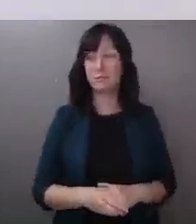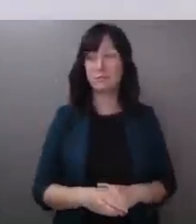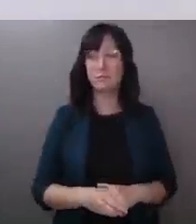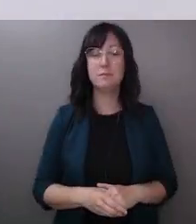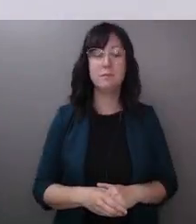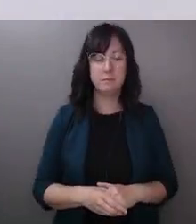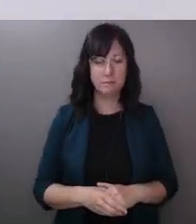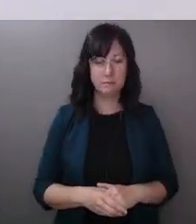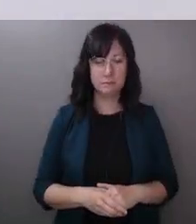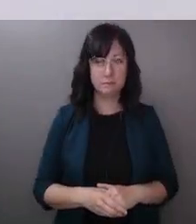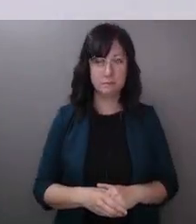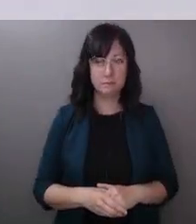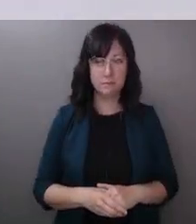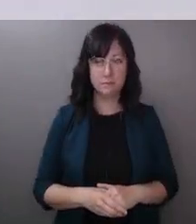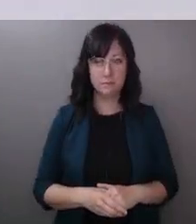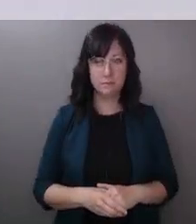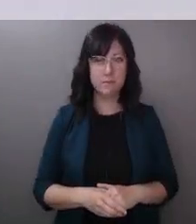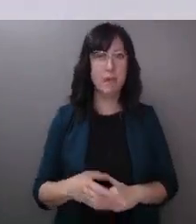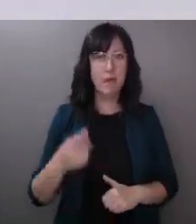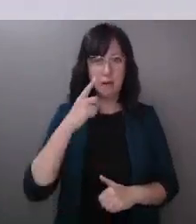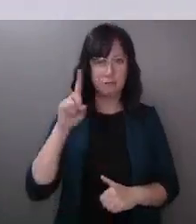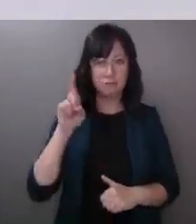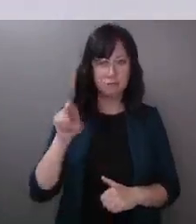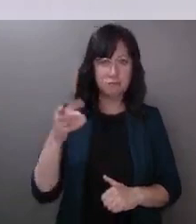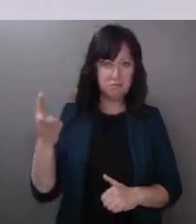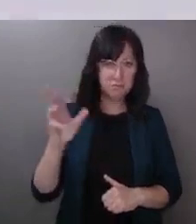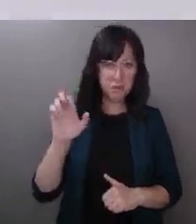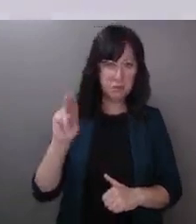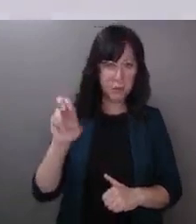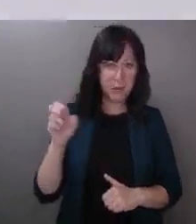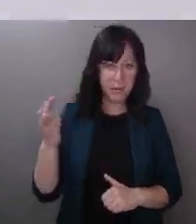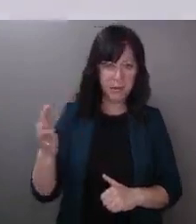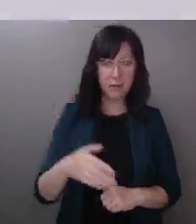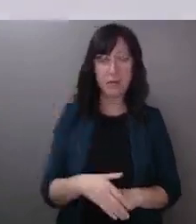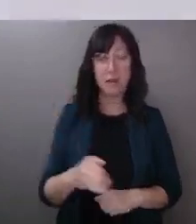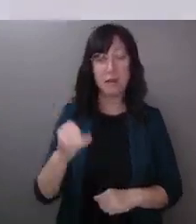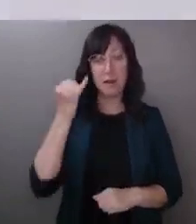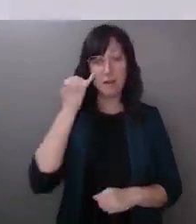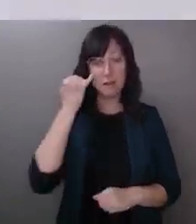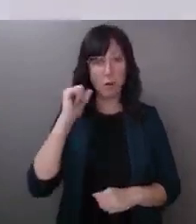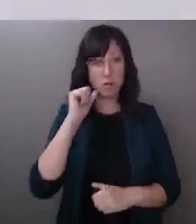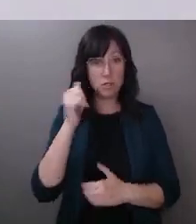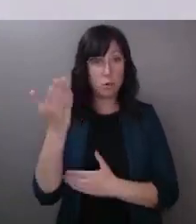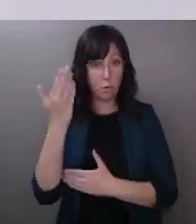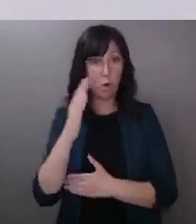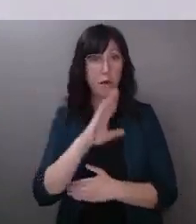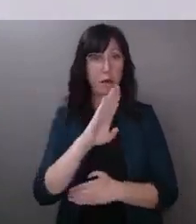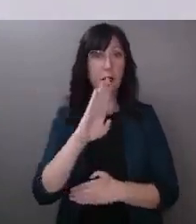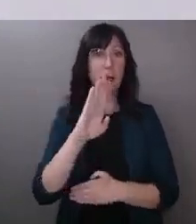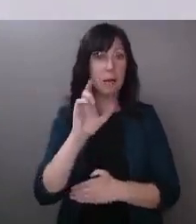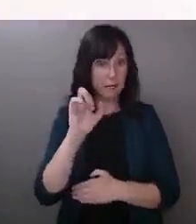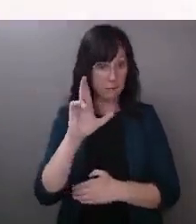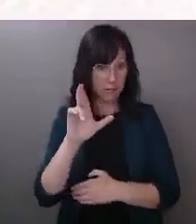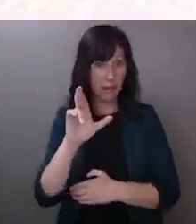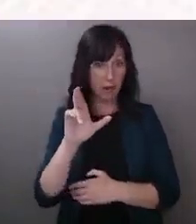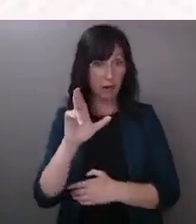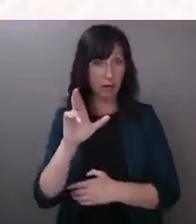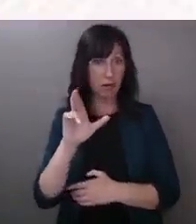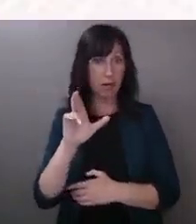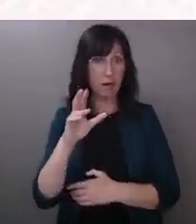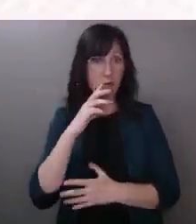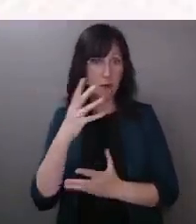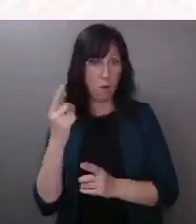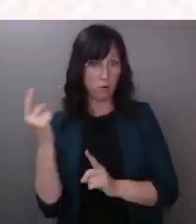Yes, good afternoon. I guess this question is for Madame Amilcar as well. If tomorrow morning I'm leaving Blair Station for downtown or Tunney's for